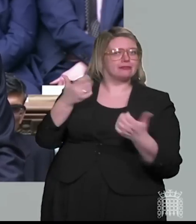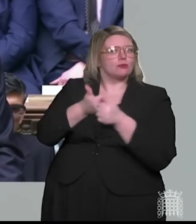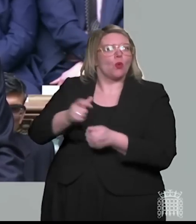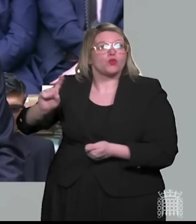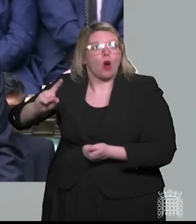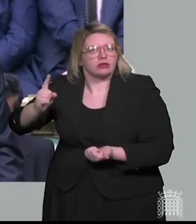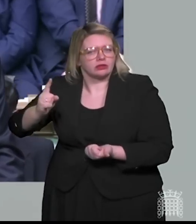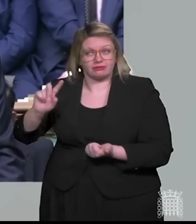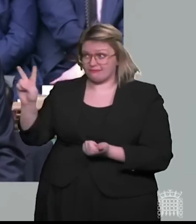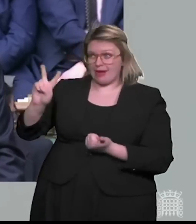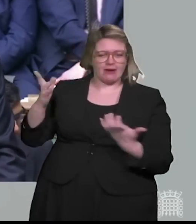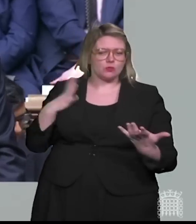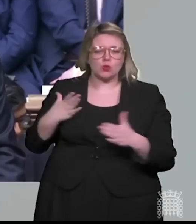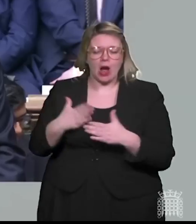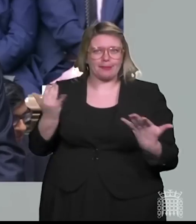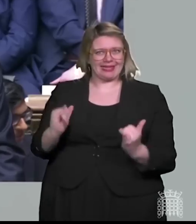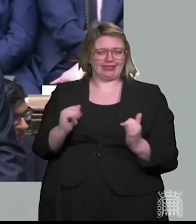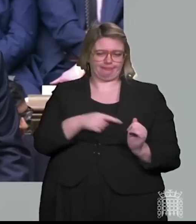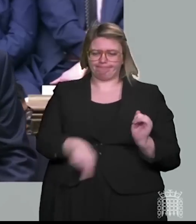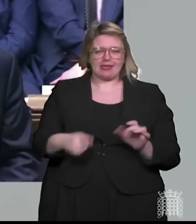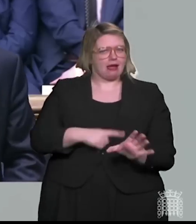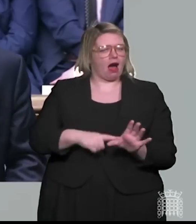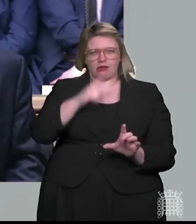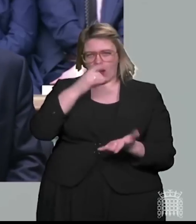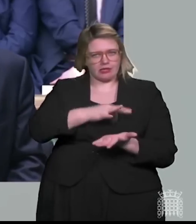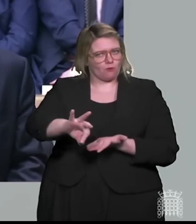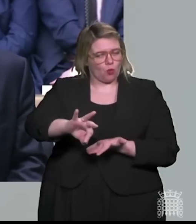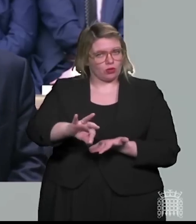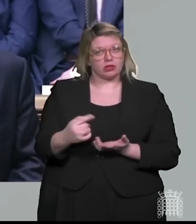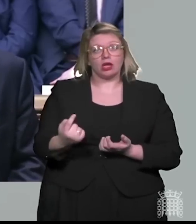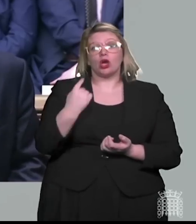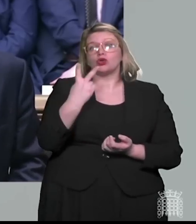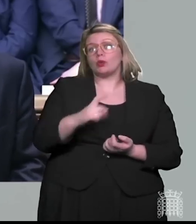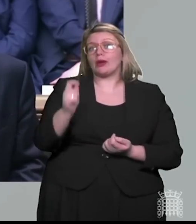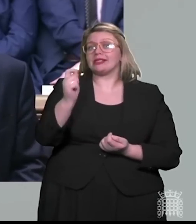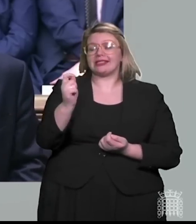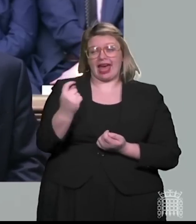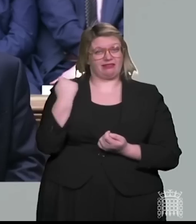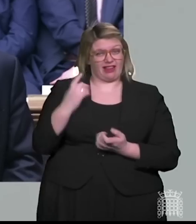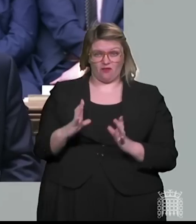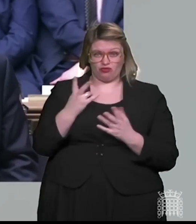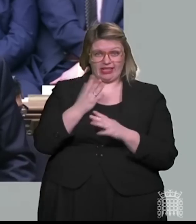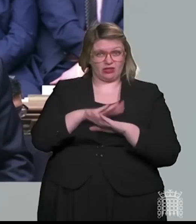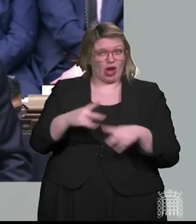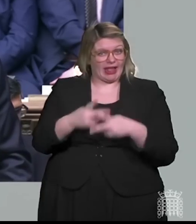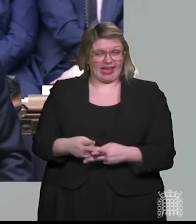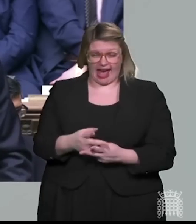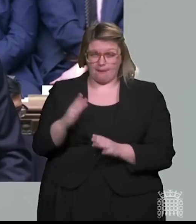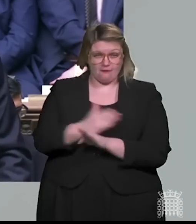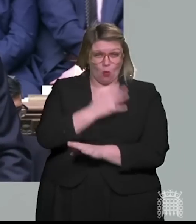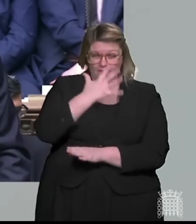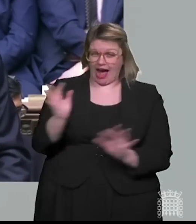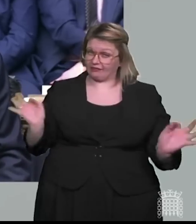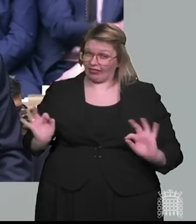remains just too expensive. In 2010, there was barely any free childcare for under